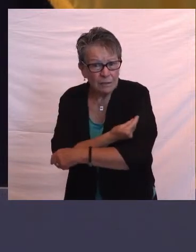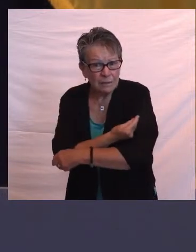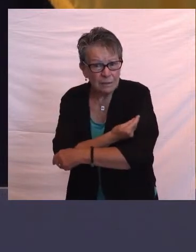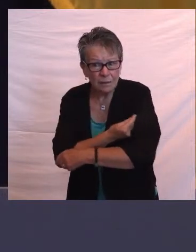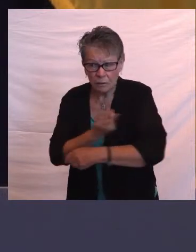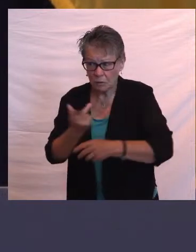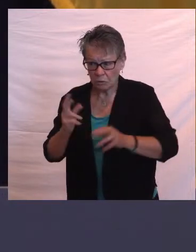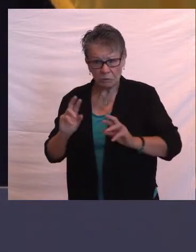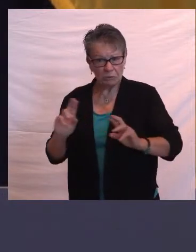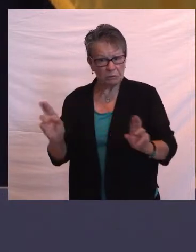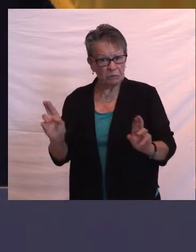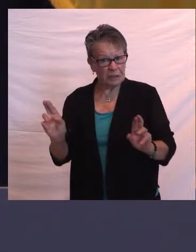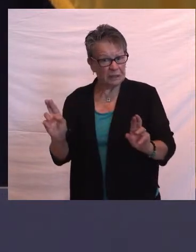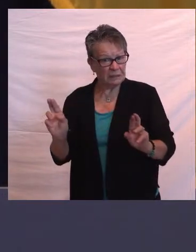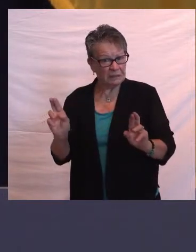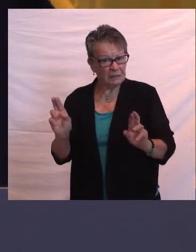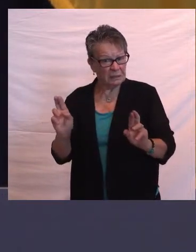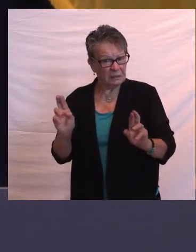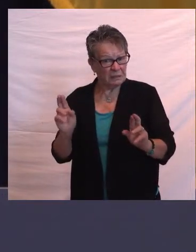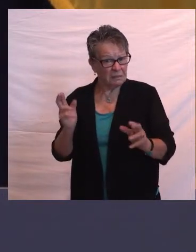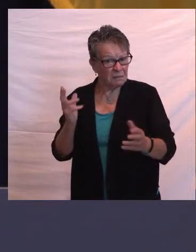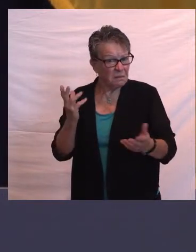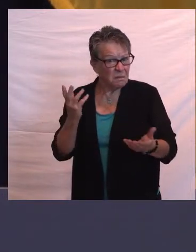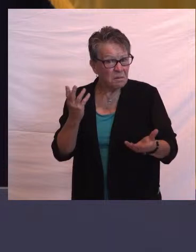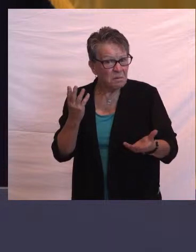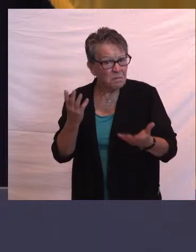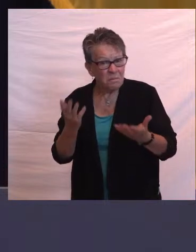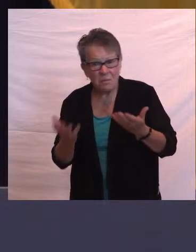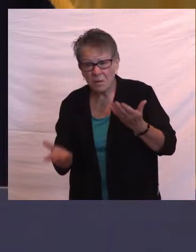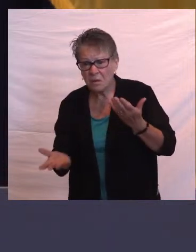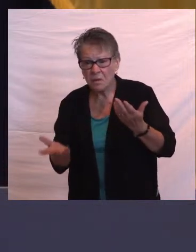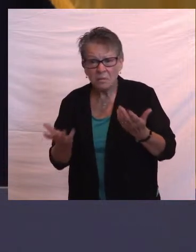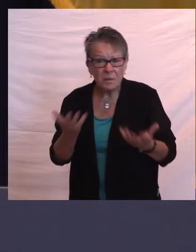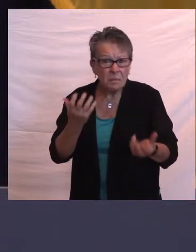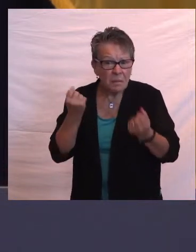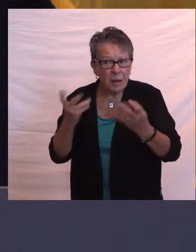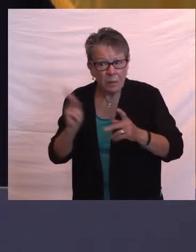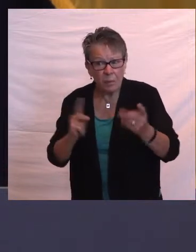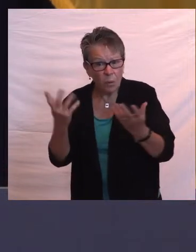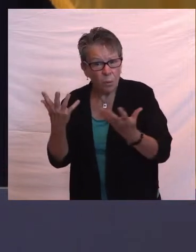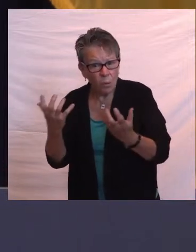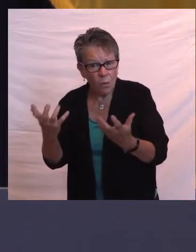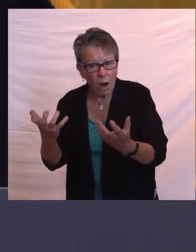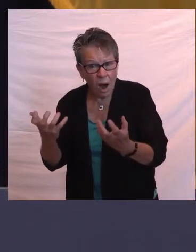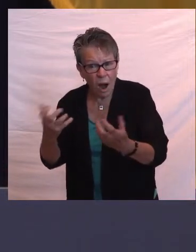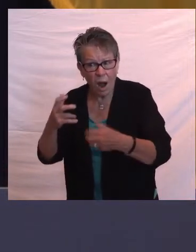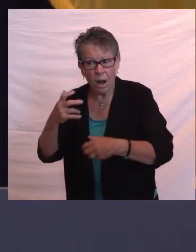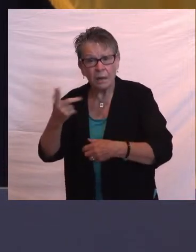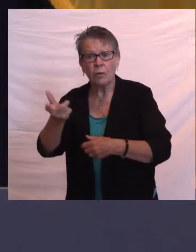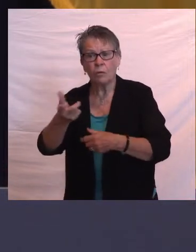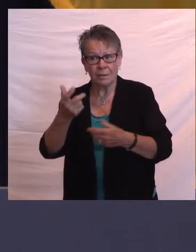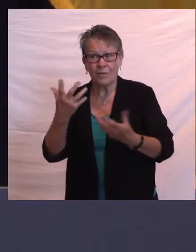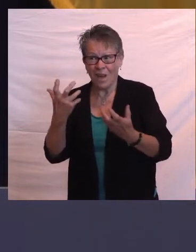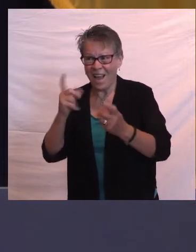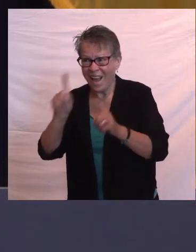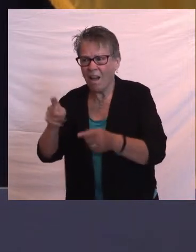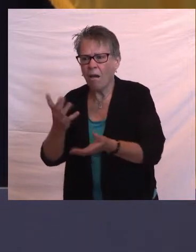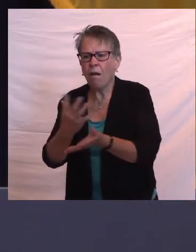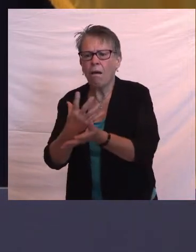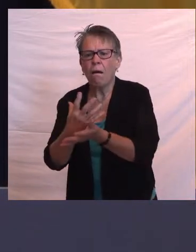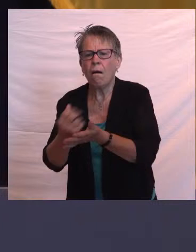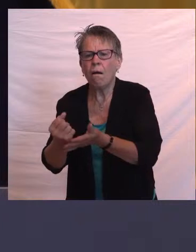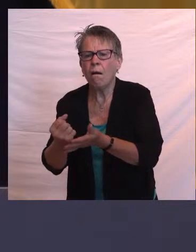outstrip supply. But what are you hearing from around the state? Are there long lines, big waits, delays in getting an